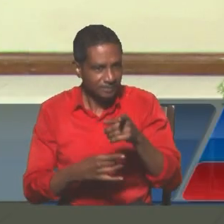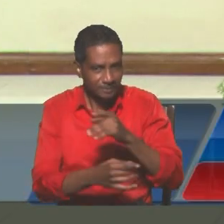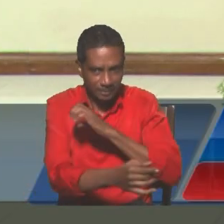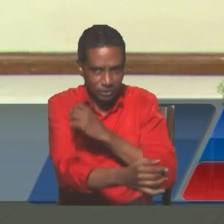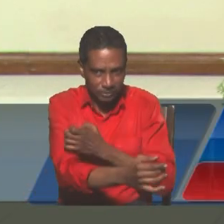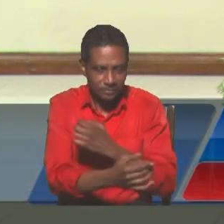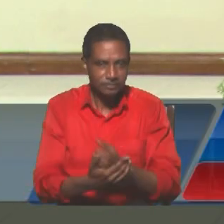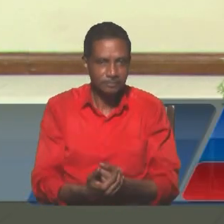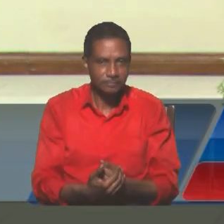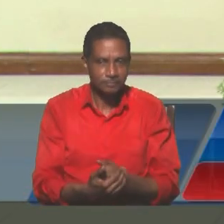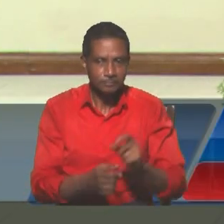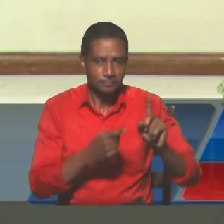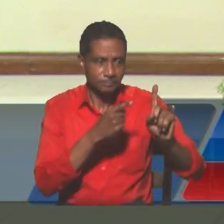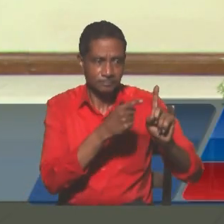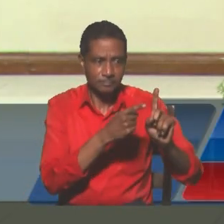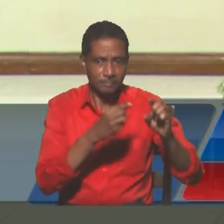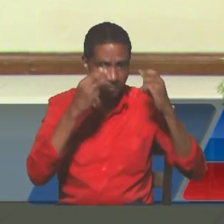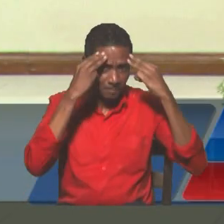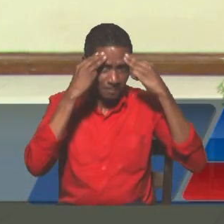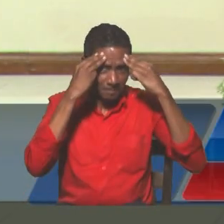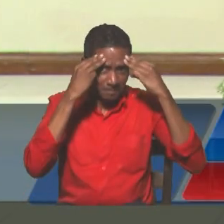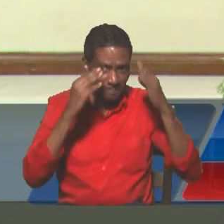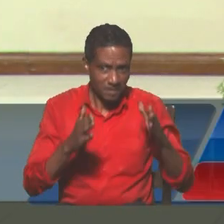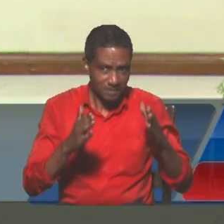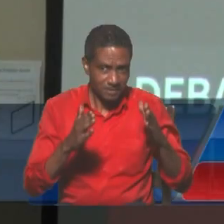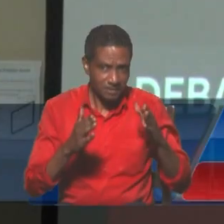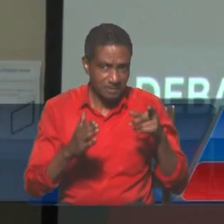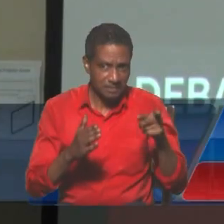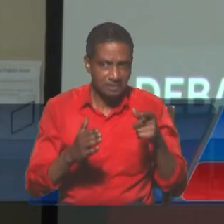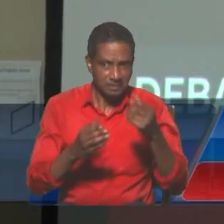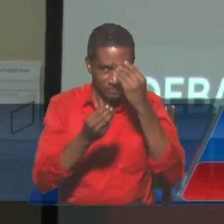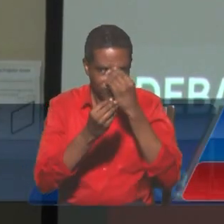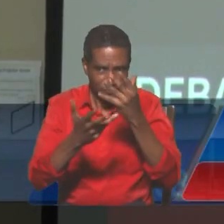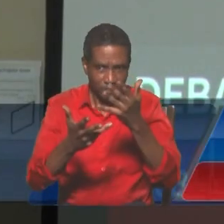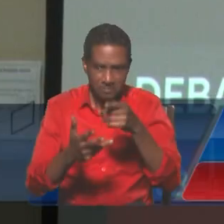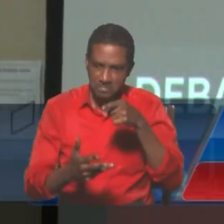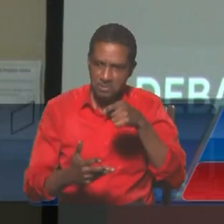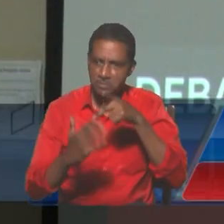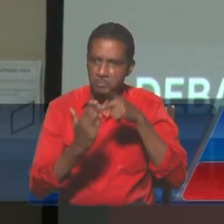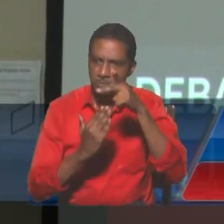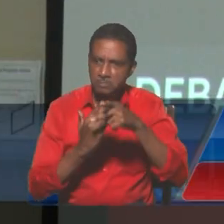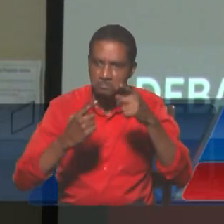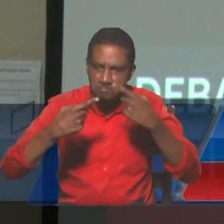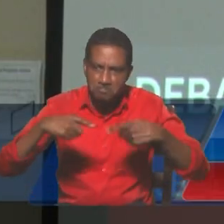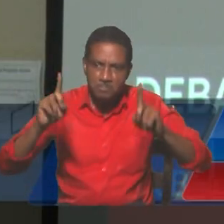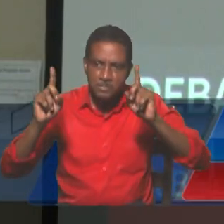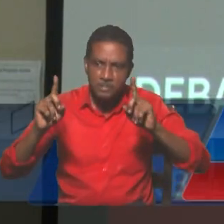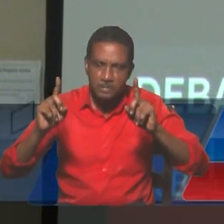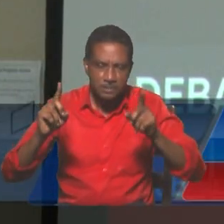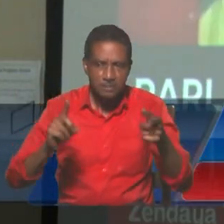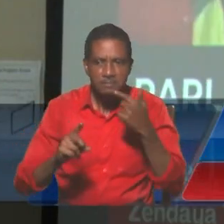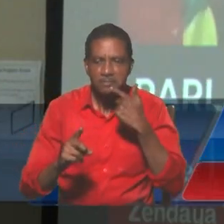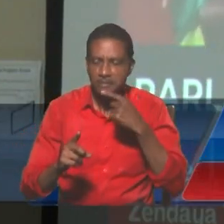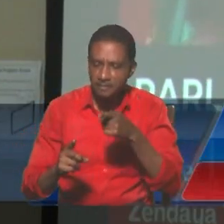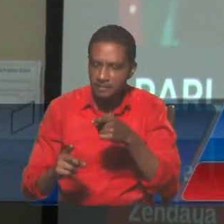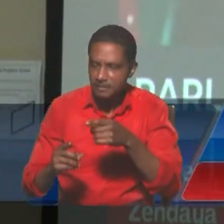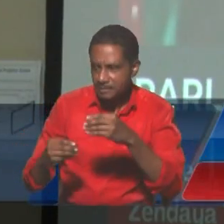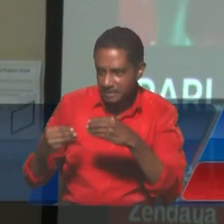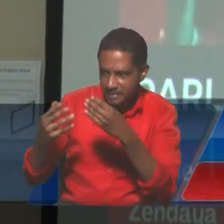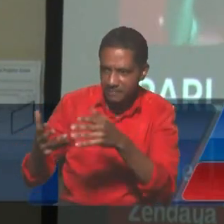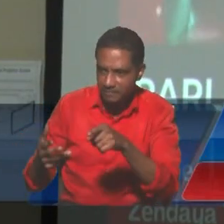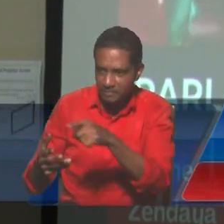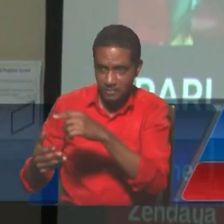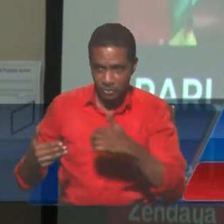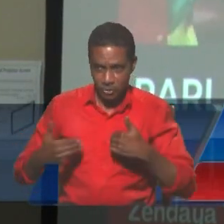Ministry of Energy Ernesto Kesar highlighted the program's success, noting that it not only inspired young minds but also